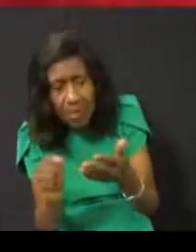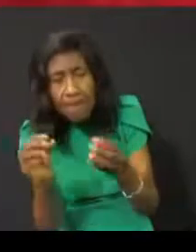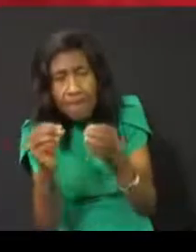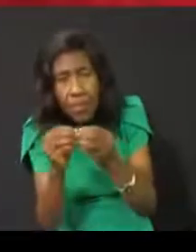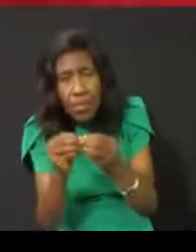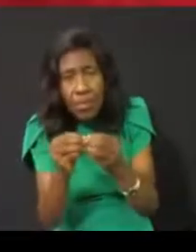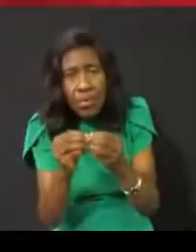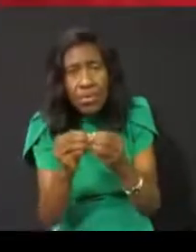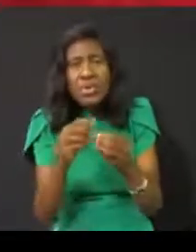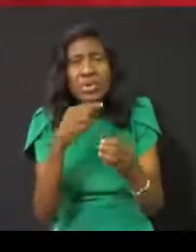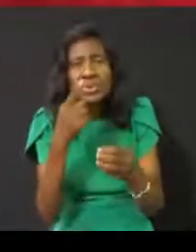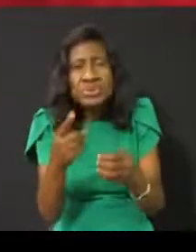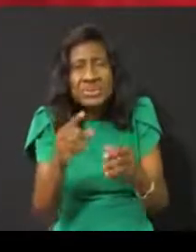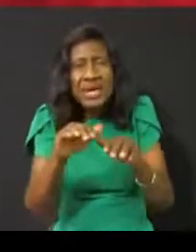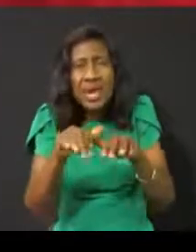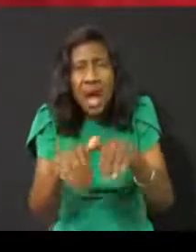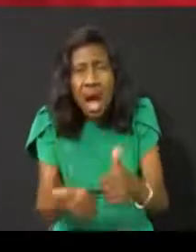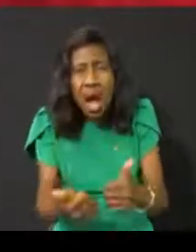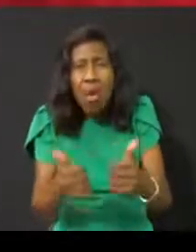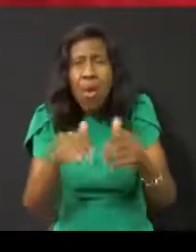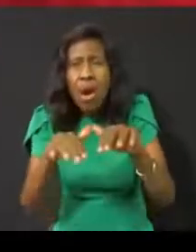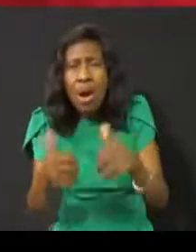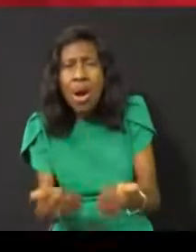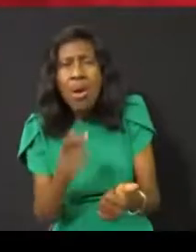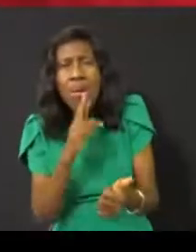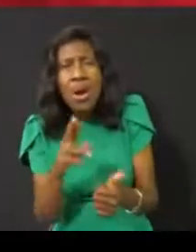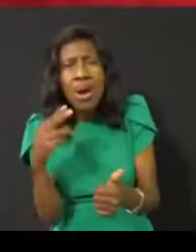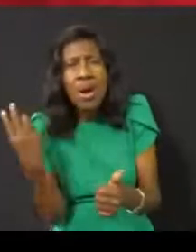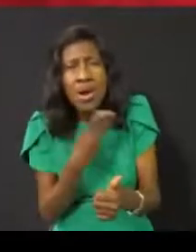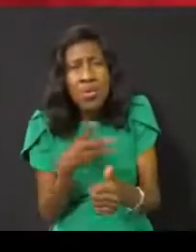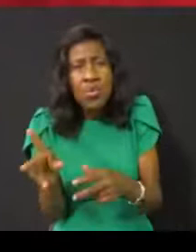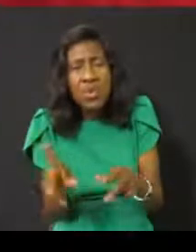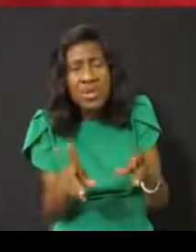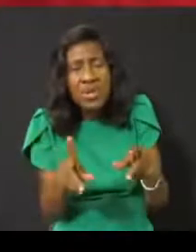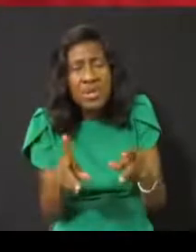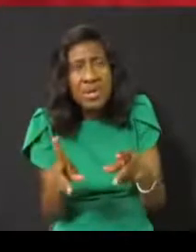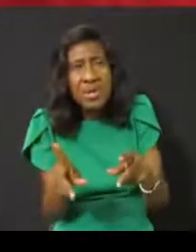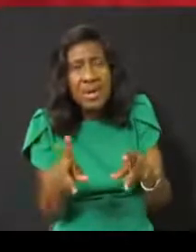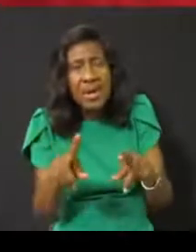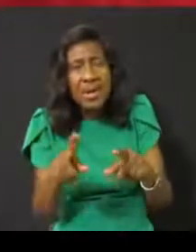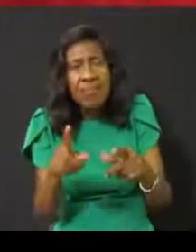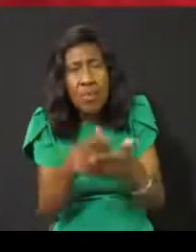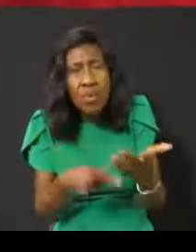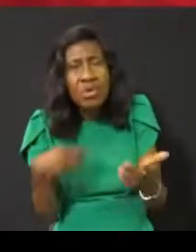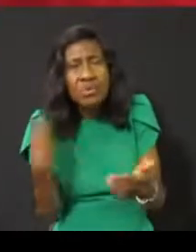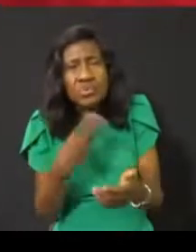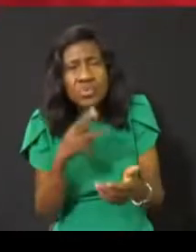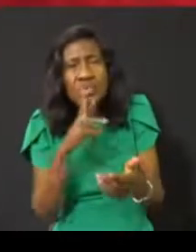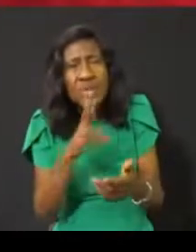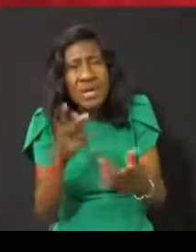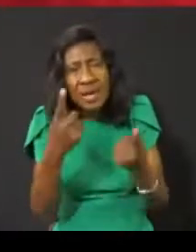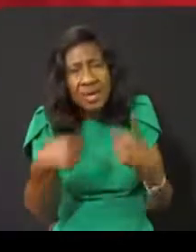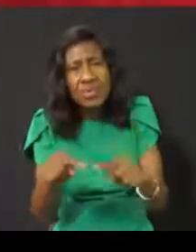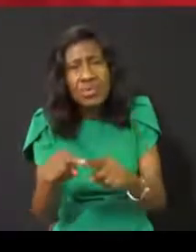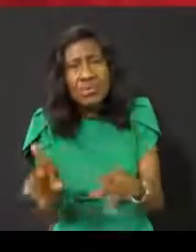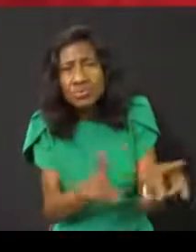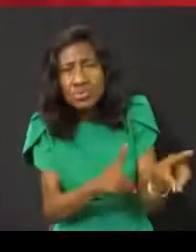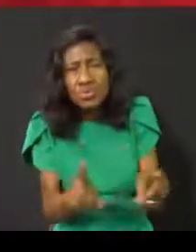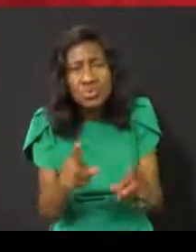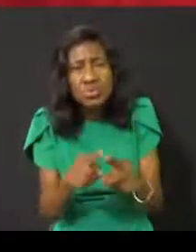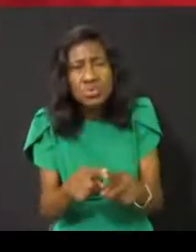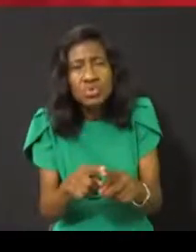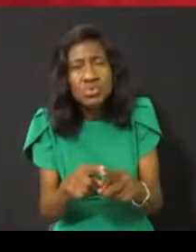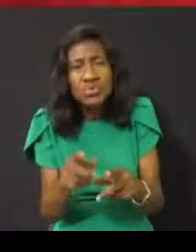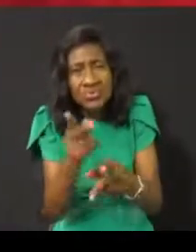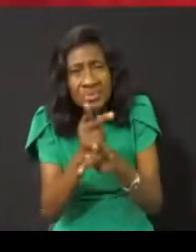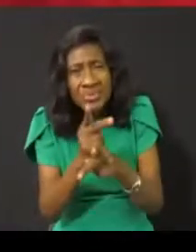how we're going to do a lot of the things that need to be done to keep our people safe. So that's what we're finalizing now, along with our